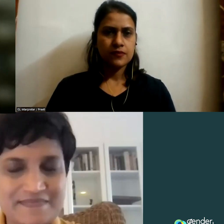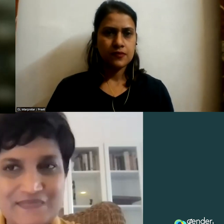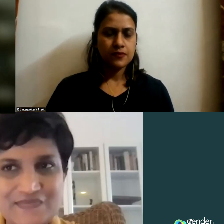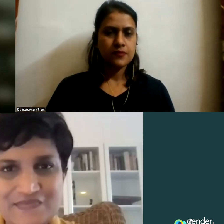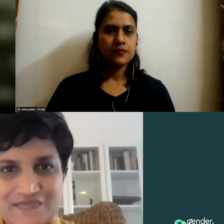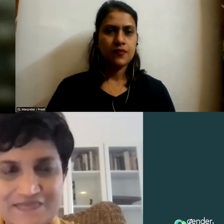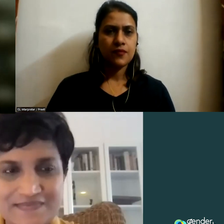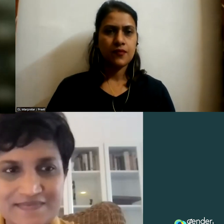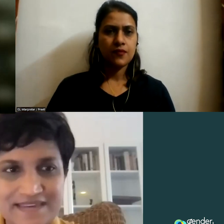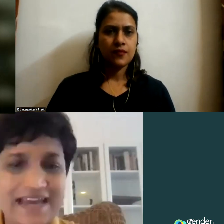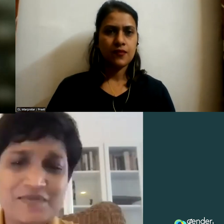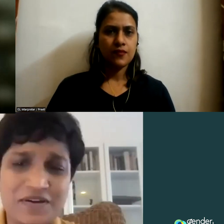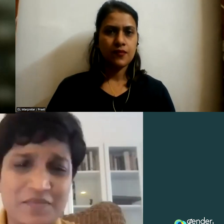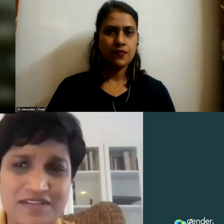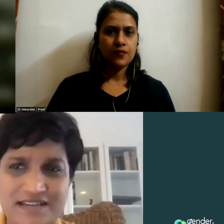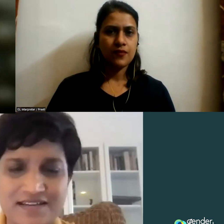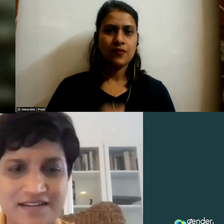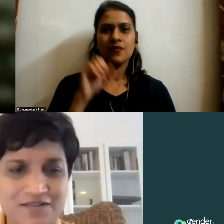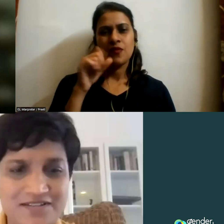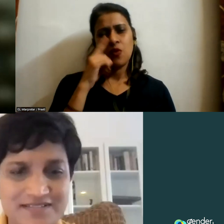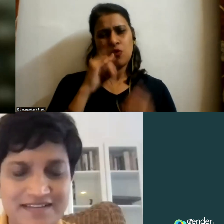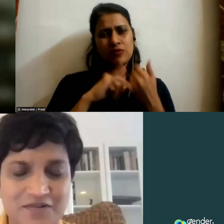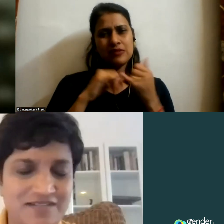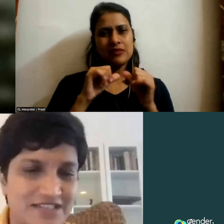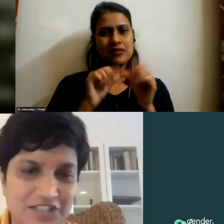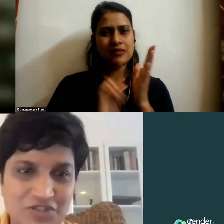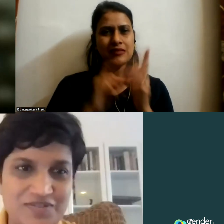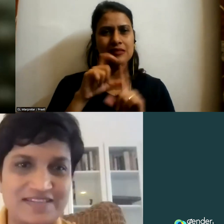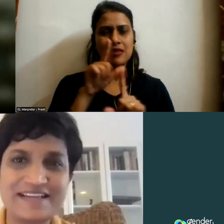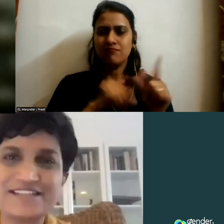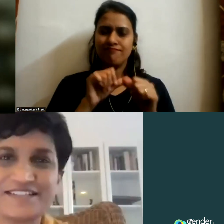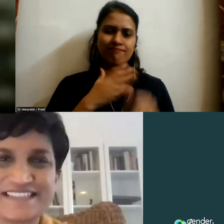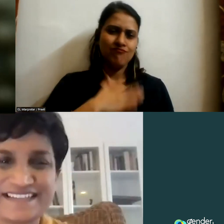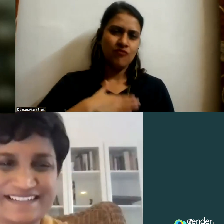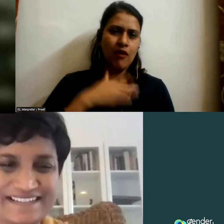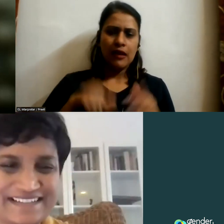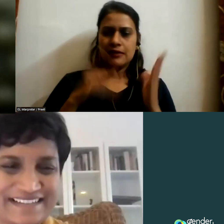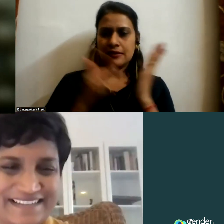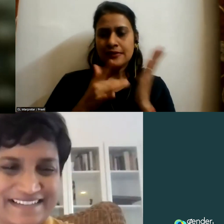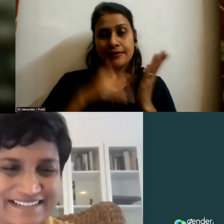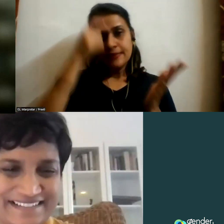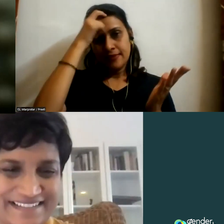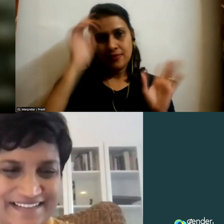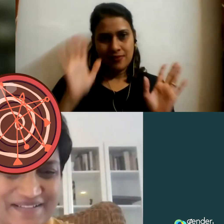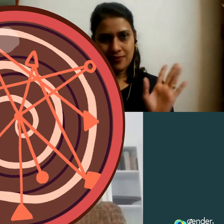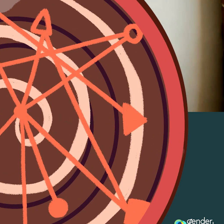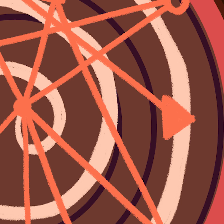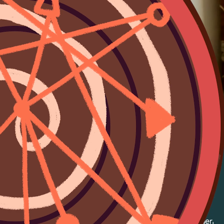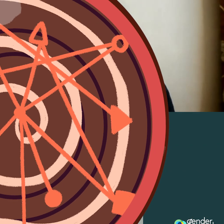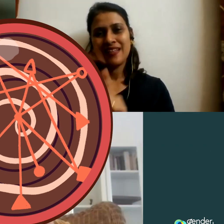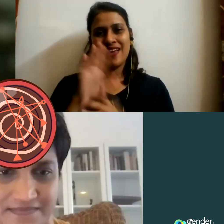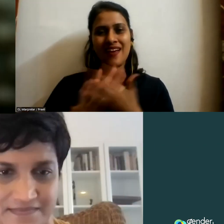from yeah, and I'm sorry about the technology. No worries. These are things that we all have to live